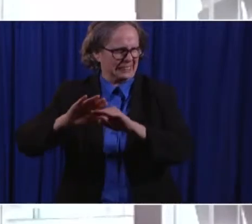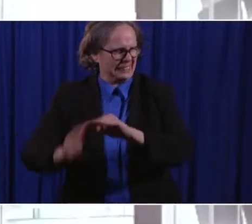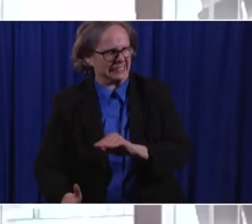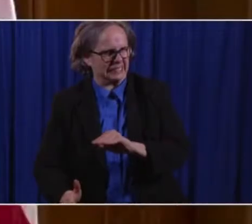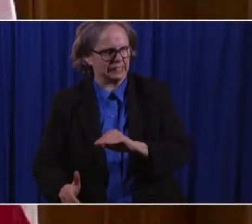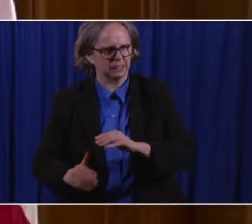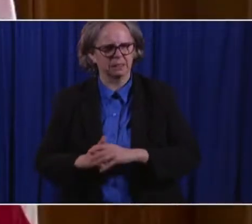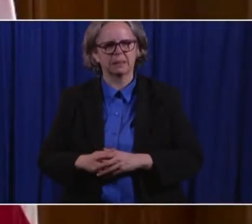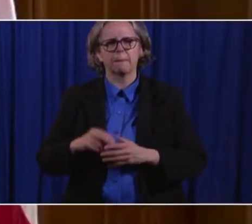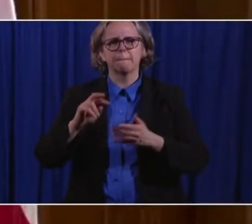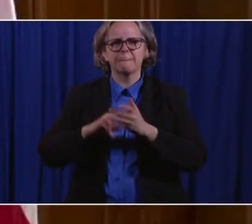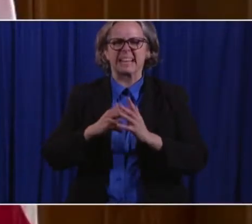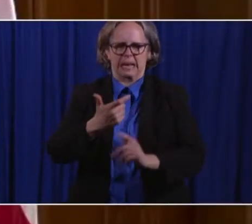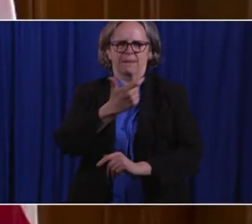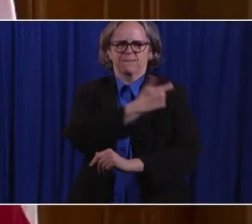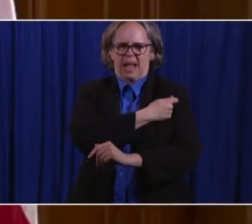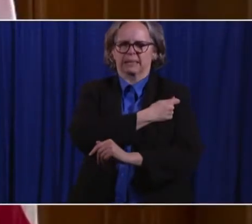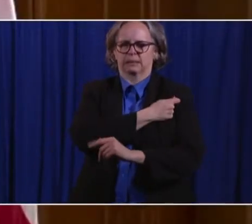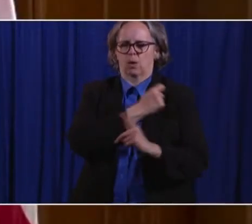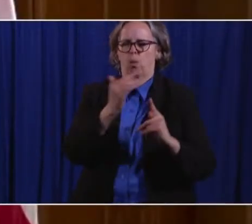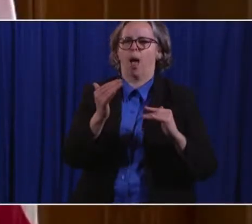hospital.